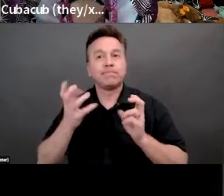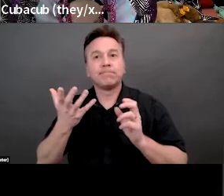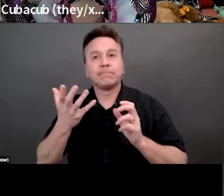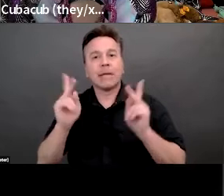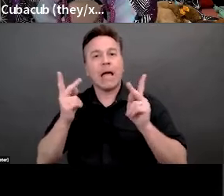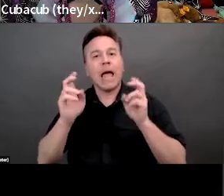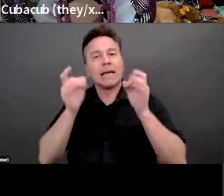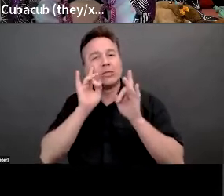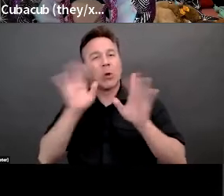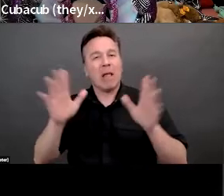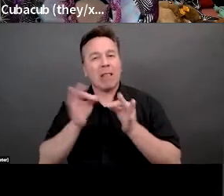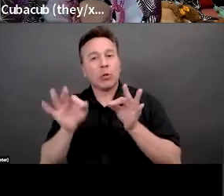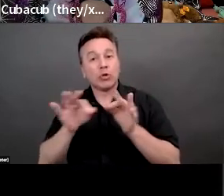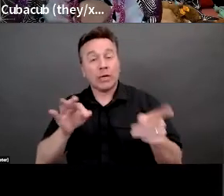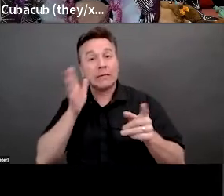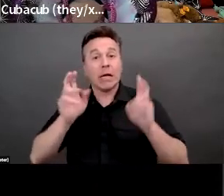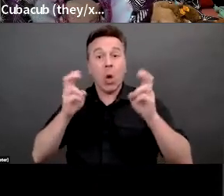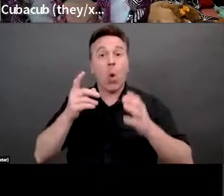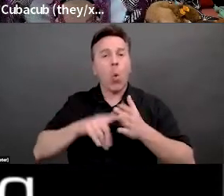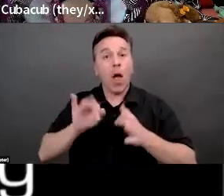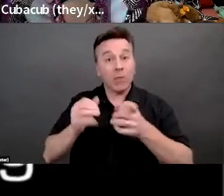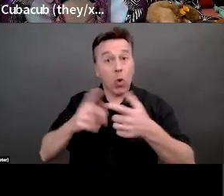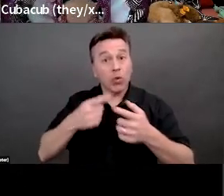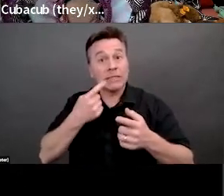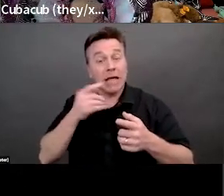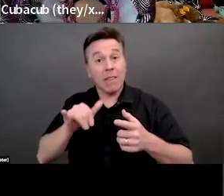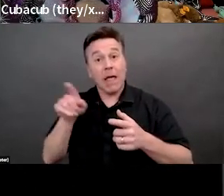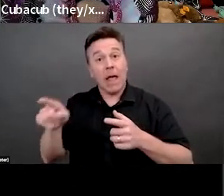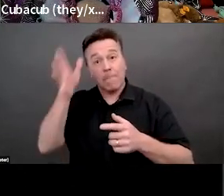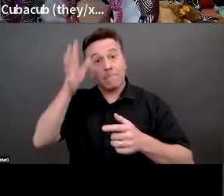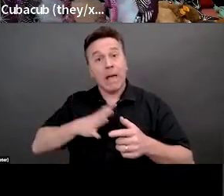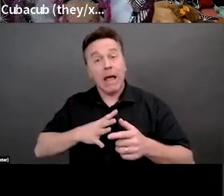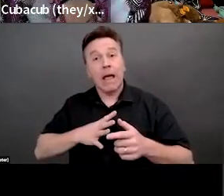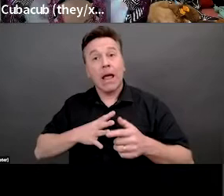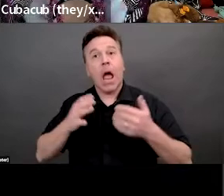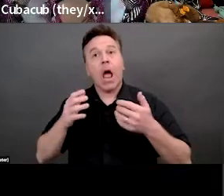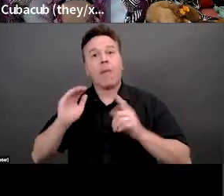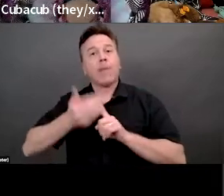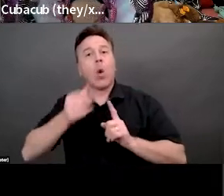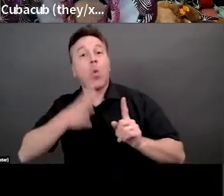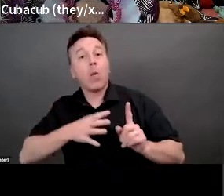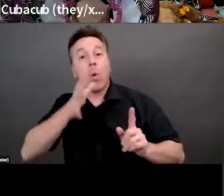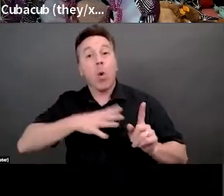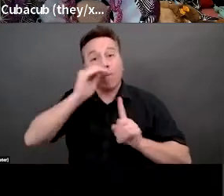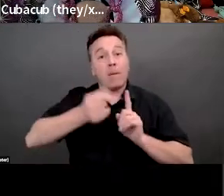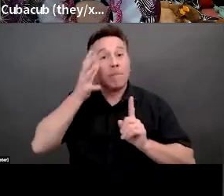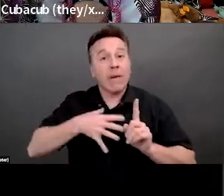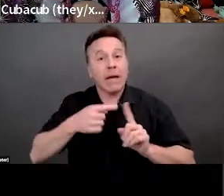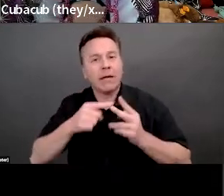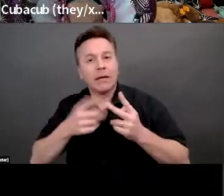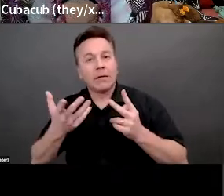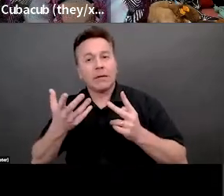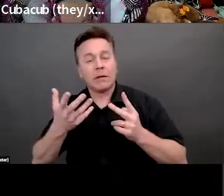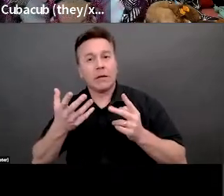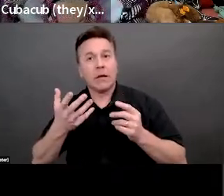kind of terrible language. Like he'd be like, what if you want to say that it's a man playing a woman or a woman playing a man, but